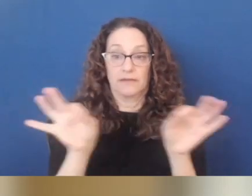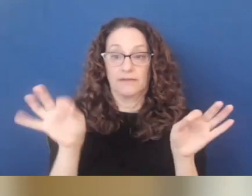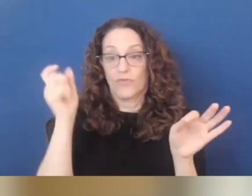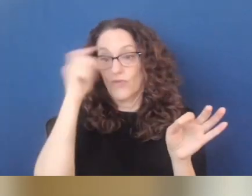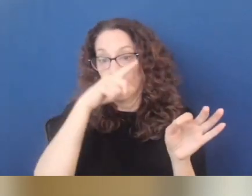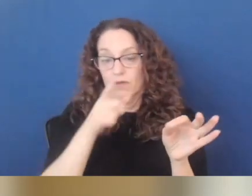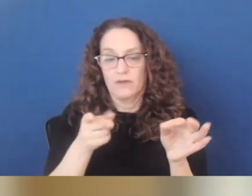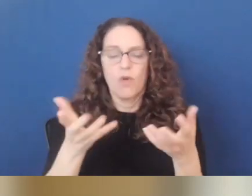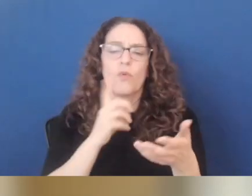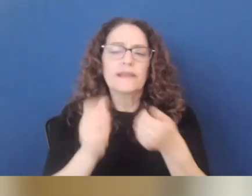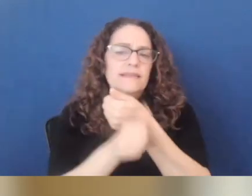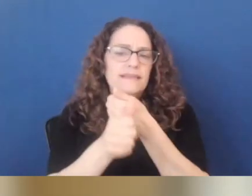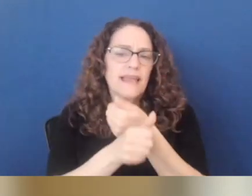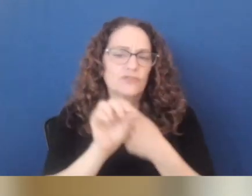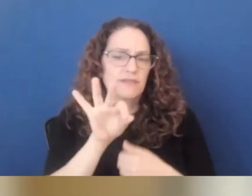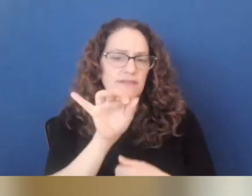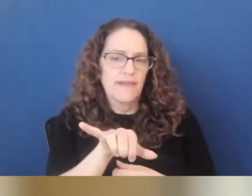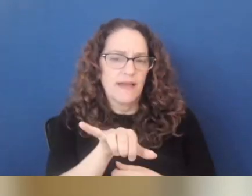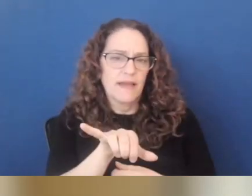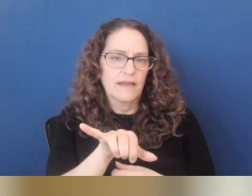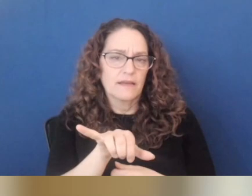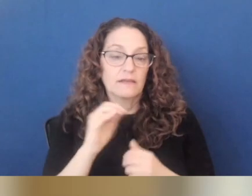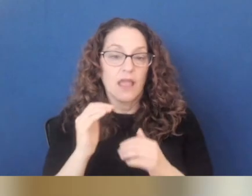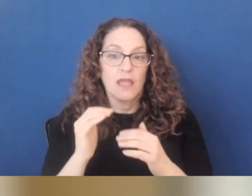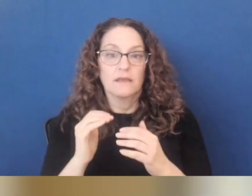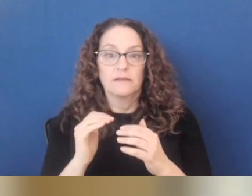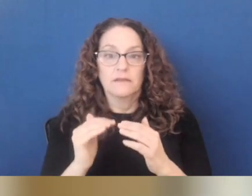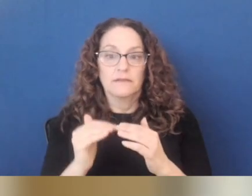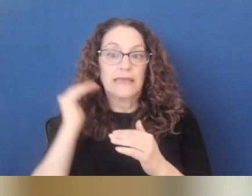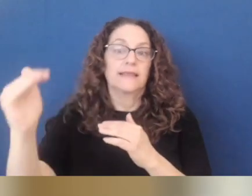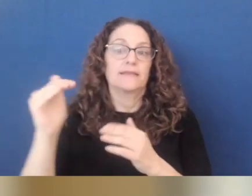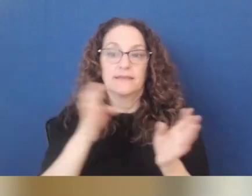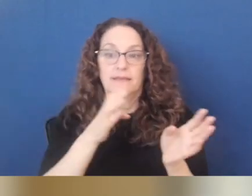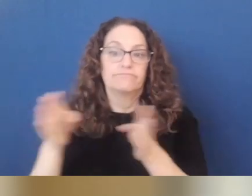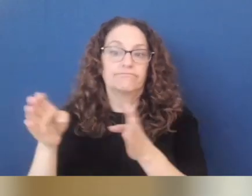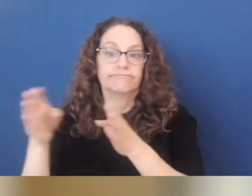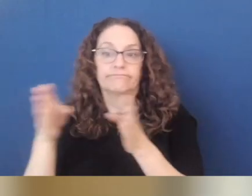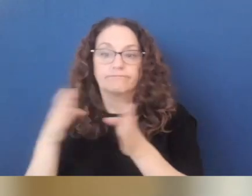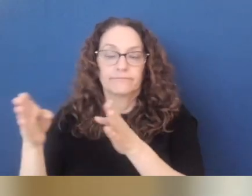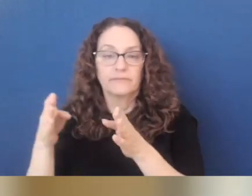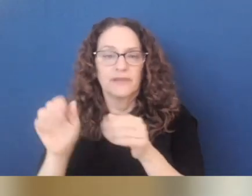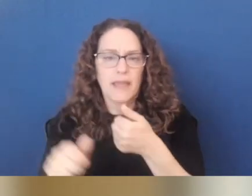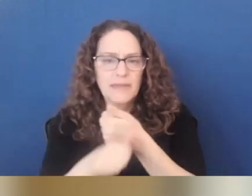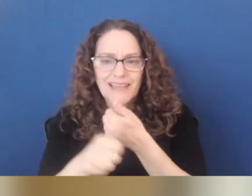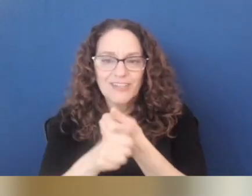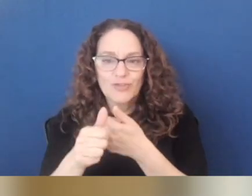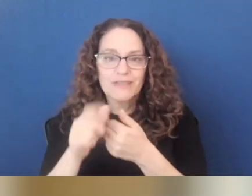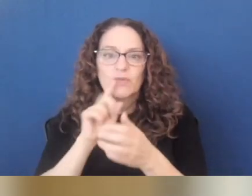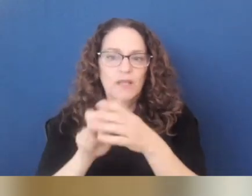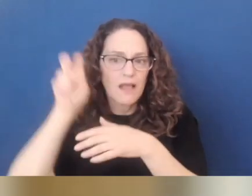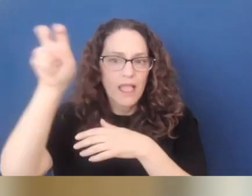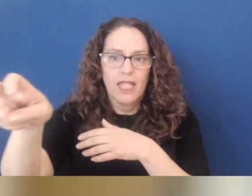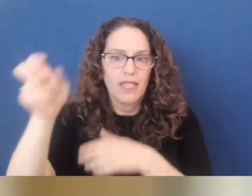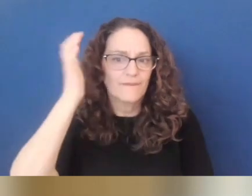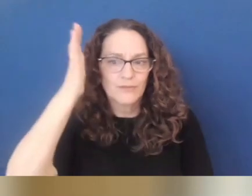restlessness to me and planning, obsessive planning, you know, there's a lot of danger in it. Keeps us out of the present. It keeps